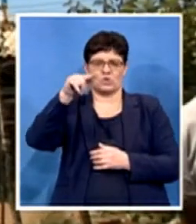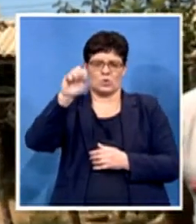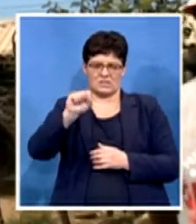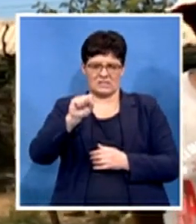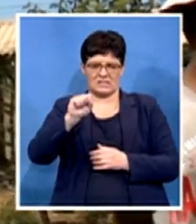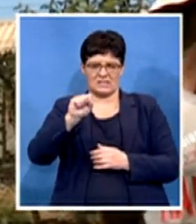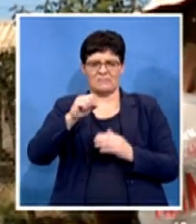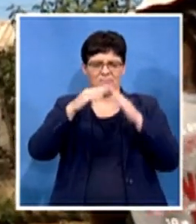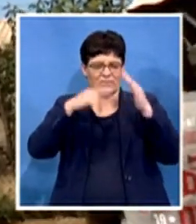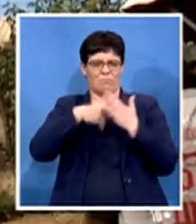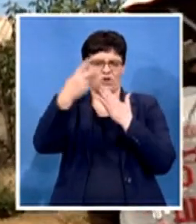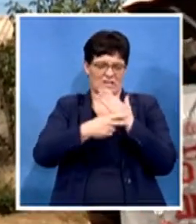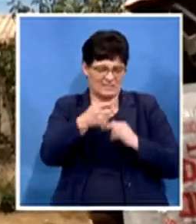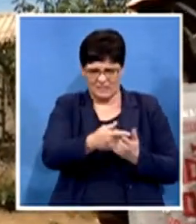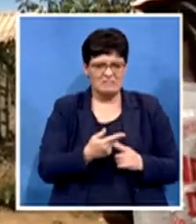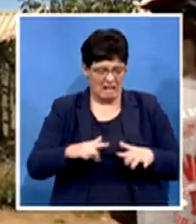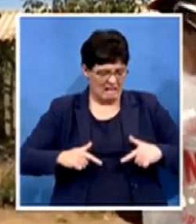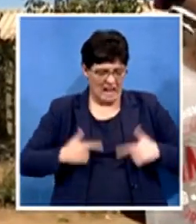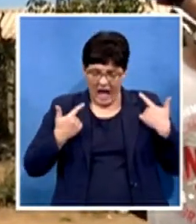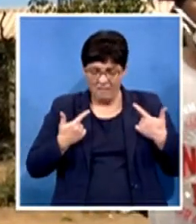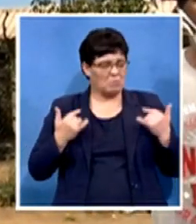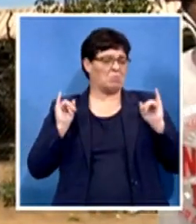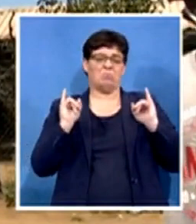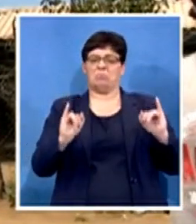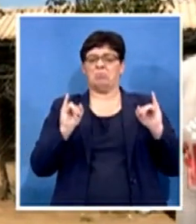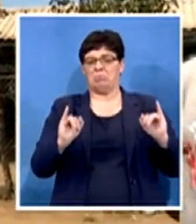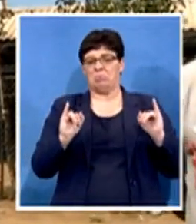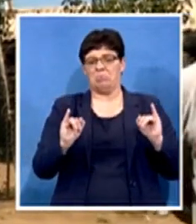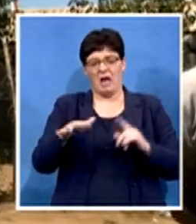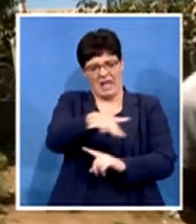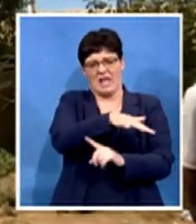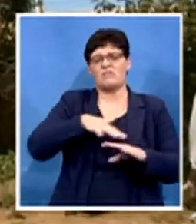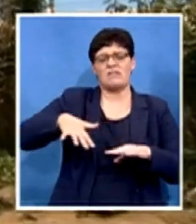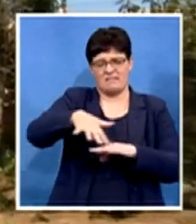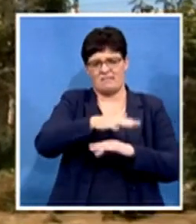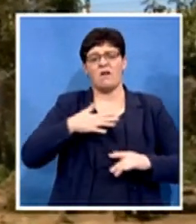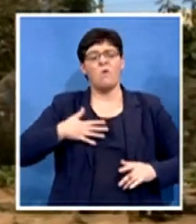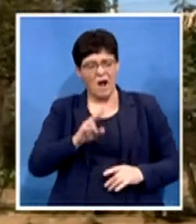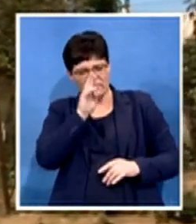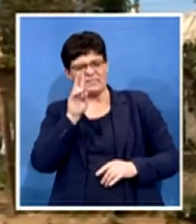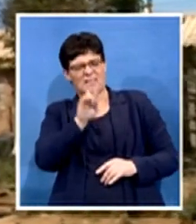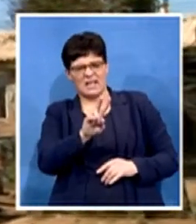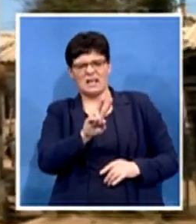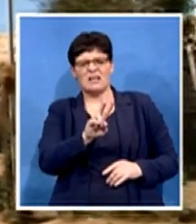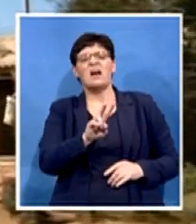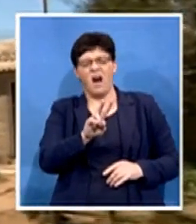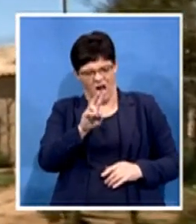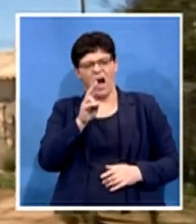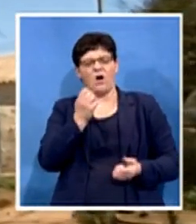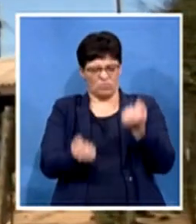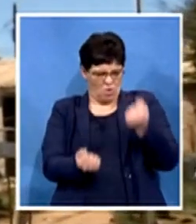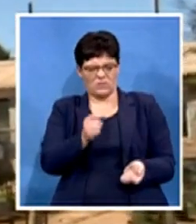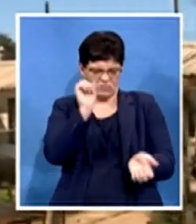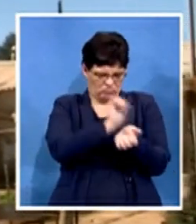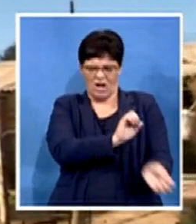are not good at all in this area, and they want to see just 60s with these issues, and she's